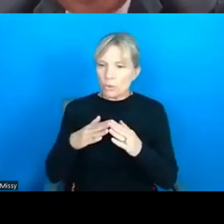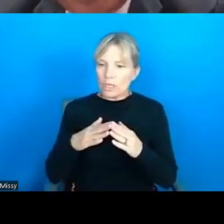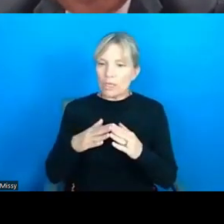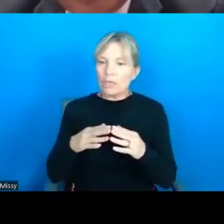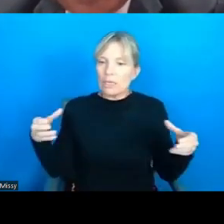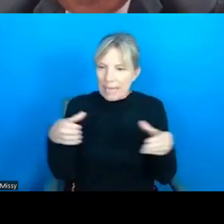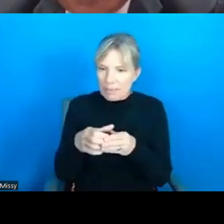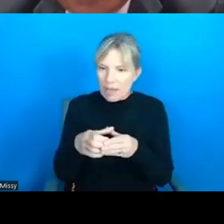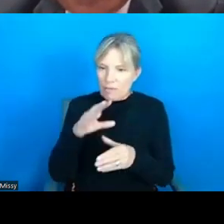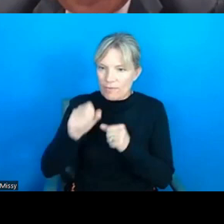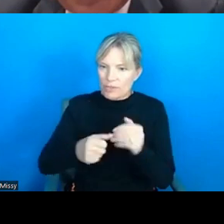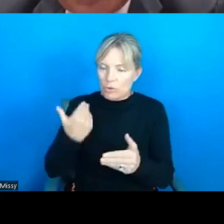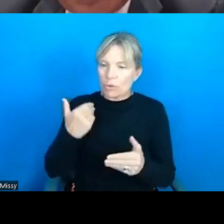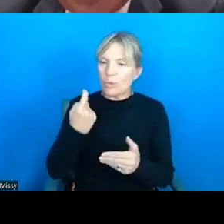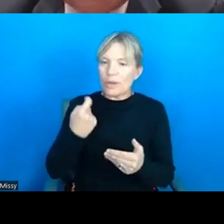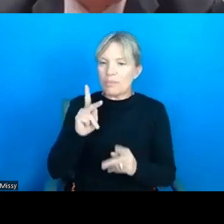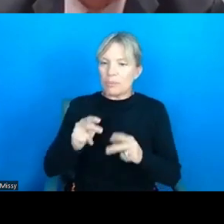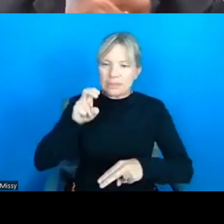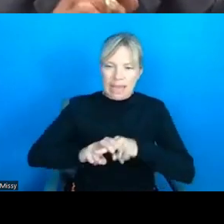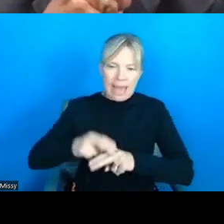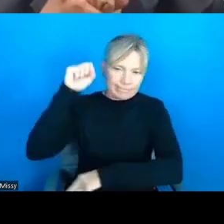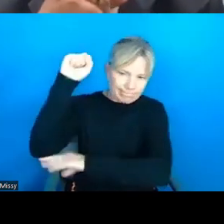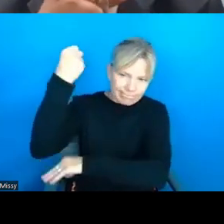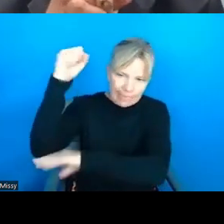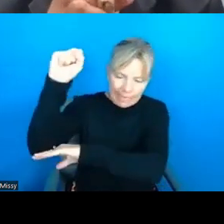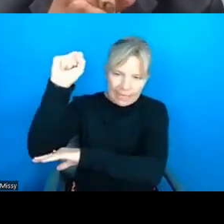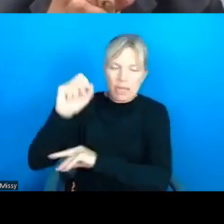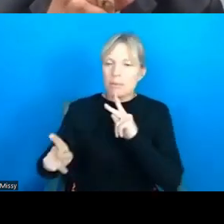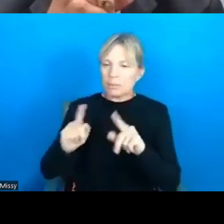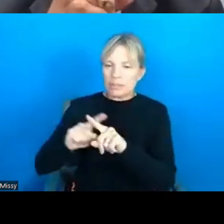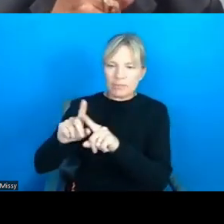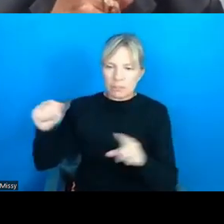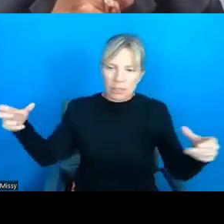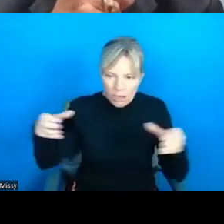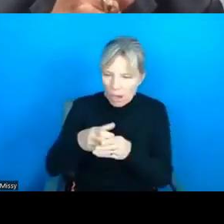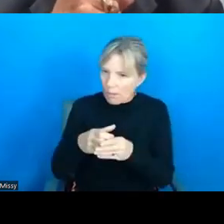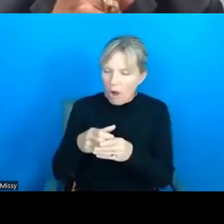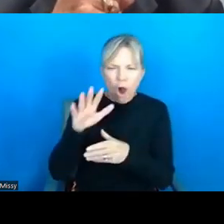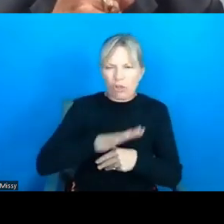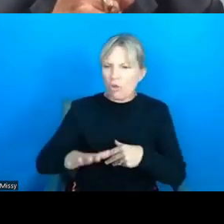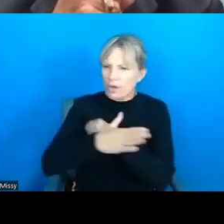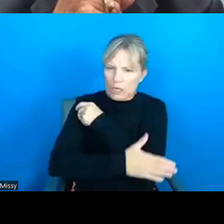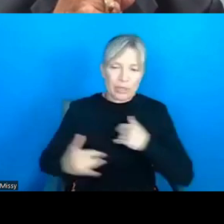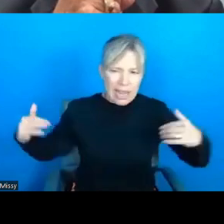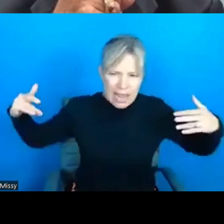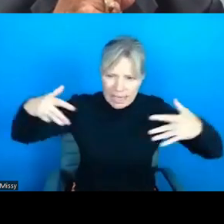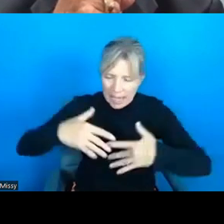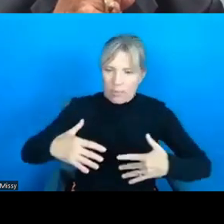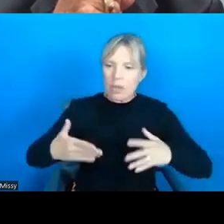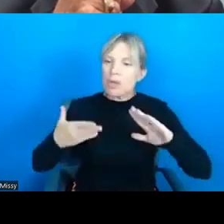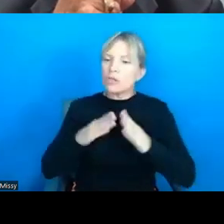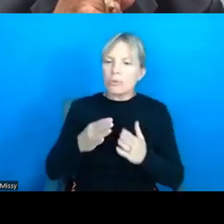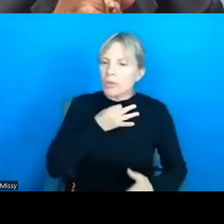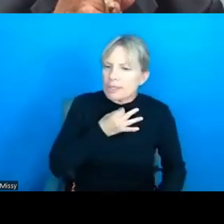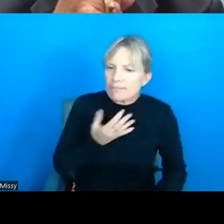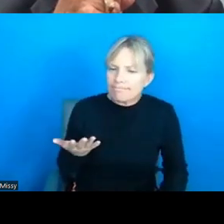ago, when the sit-ins and people of all types of disabilities were coming together across the country. The community wants to know